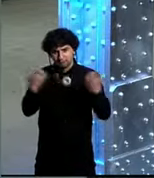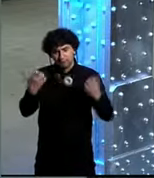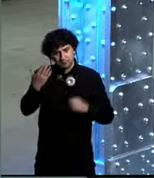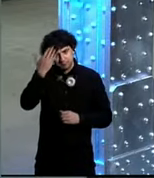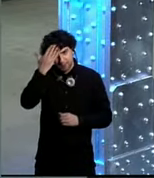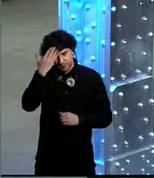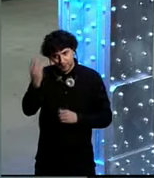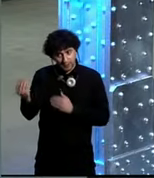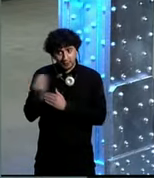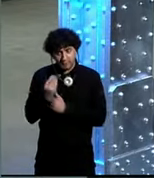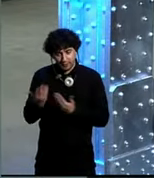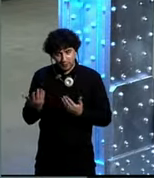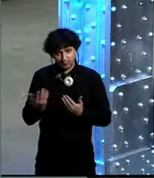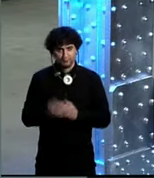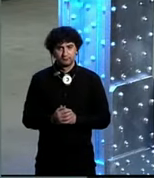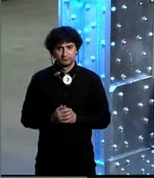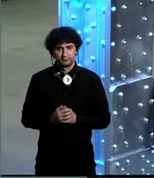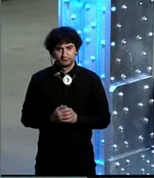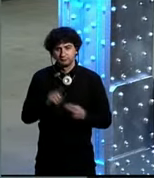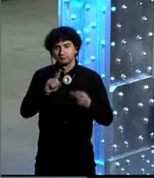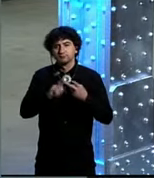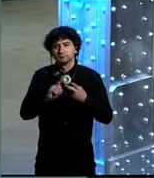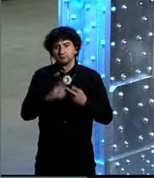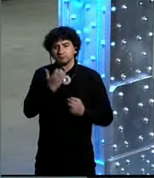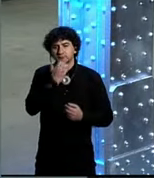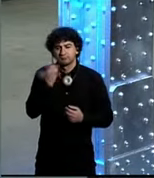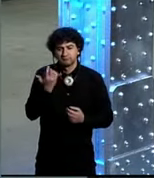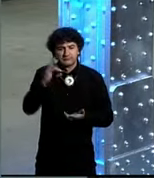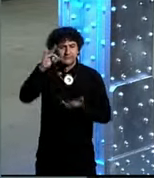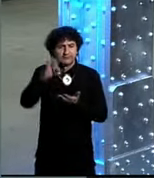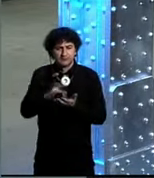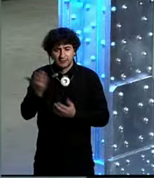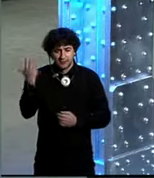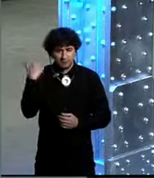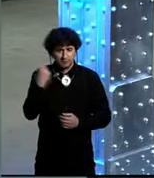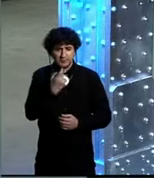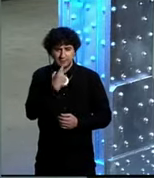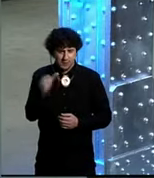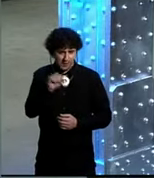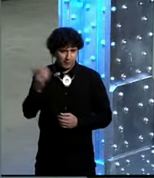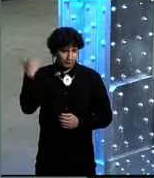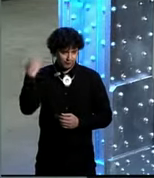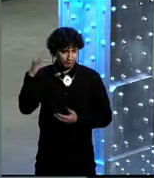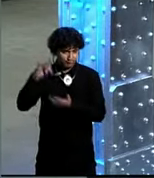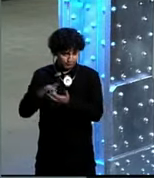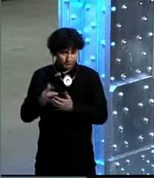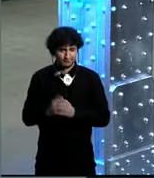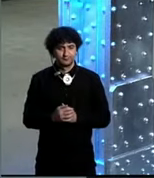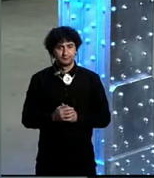called the Mill Sessions. We did it a couple of years back in Finland. It was a show centered on music,